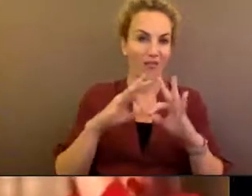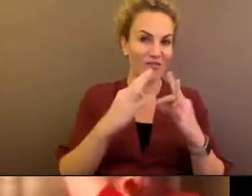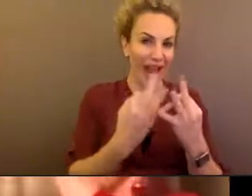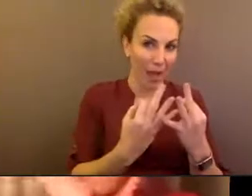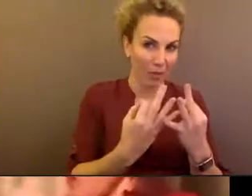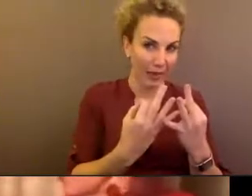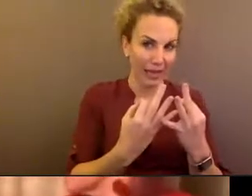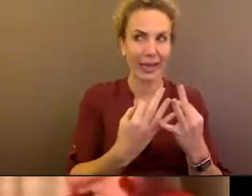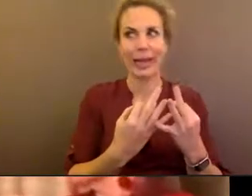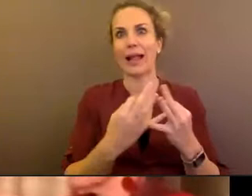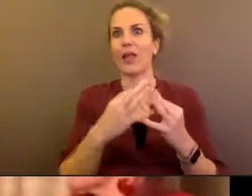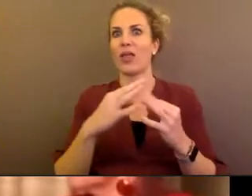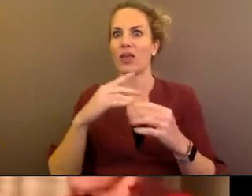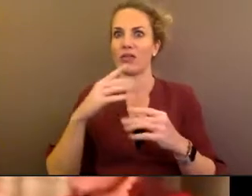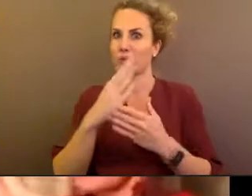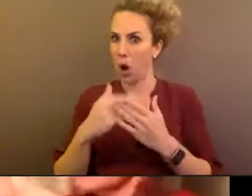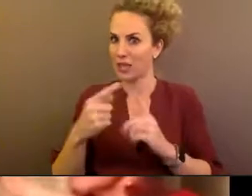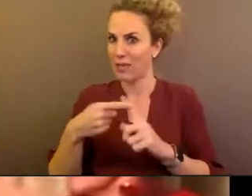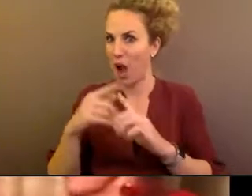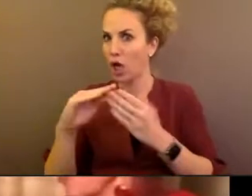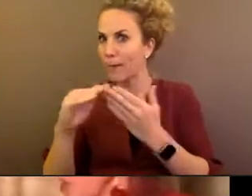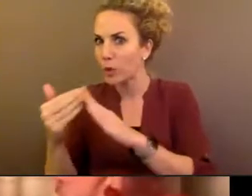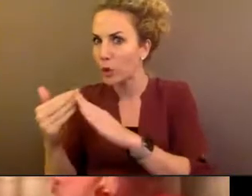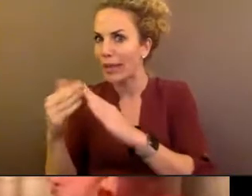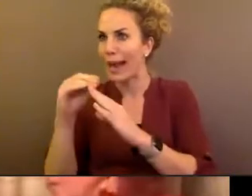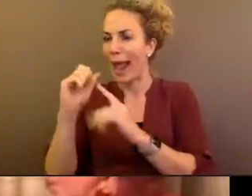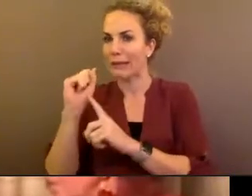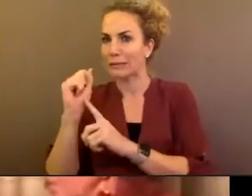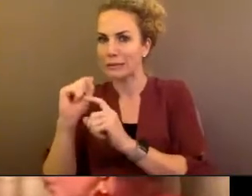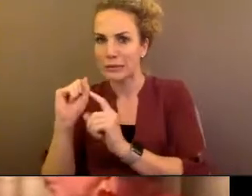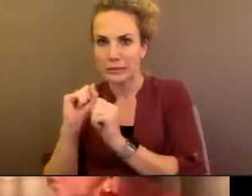the sections about community and society. So you really need to